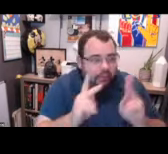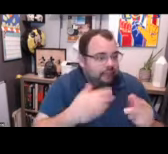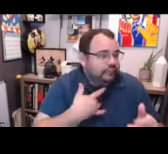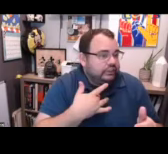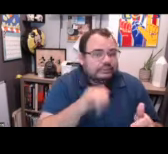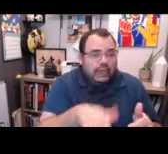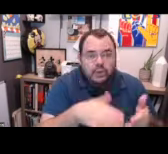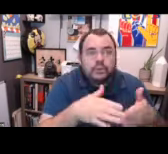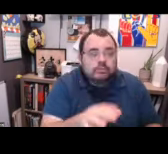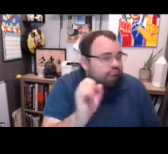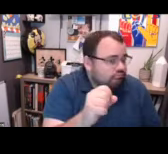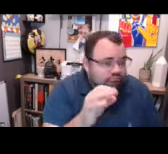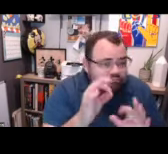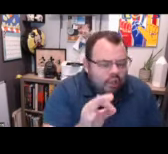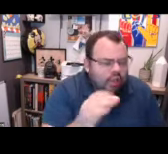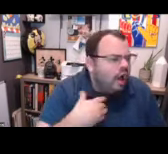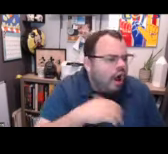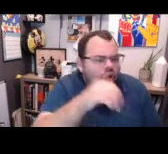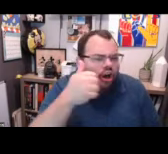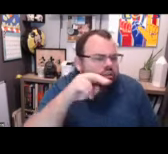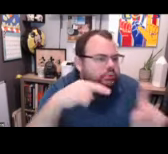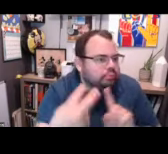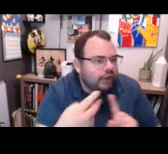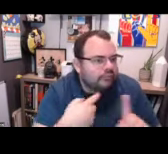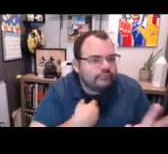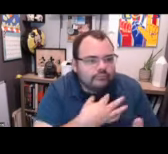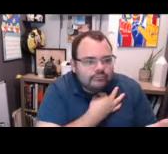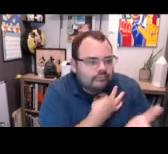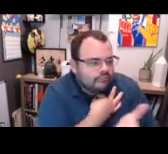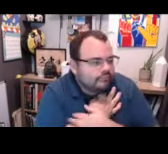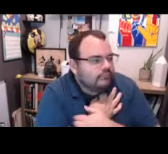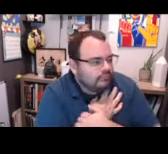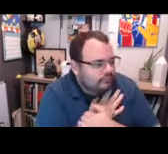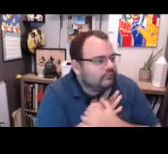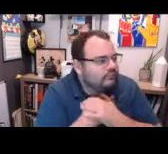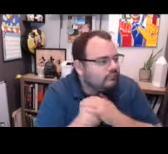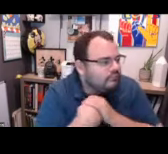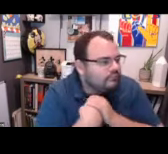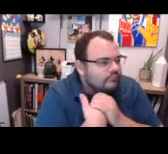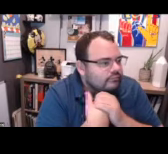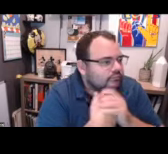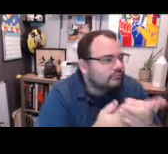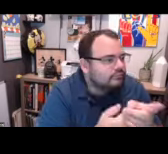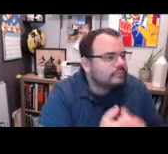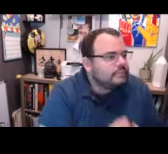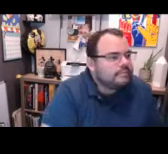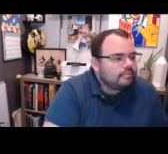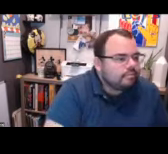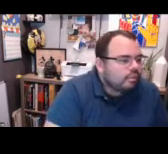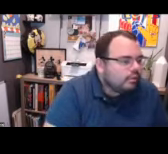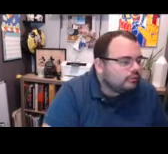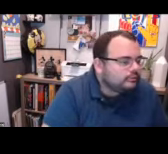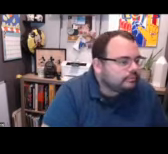that same argument. So yeah, a lot of people feel that way. Is there any other perspective? I'm just